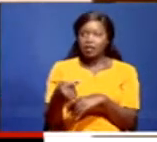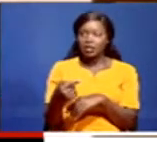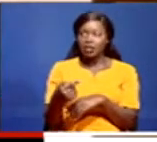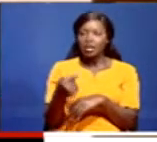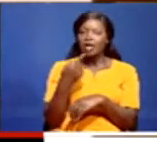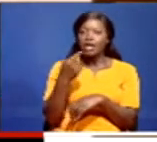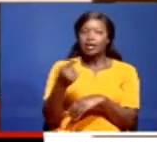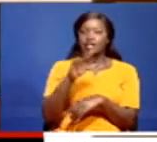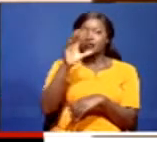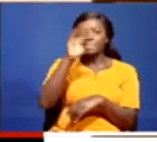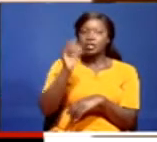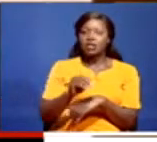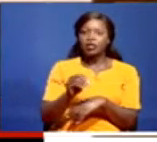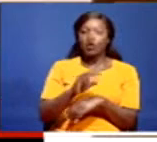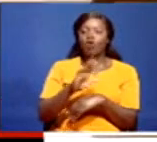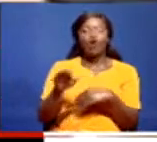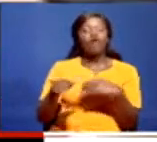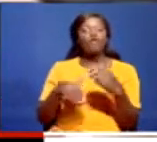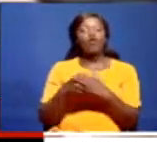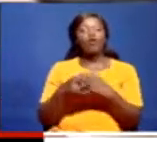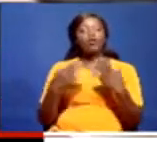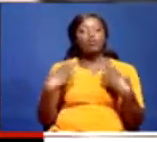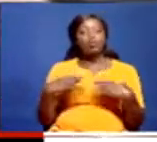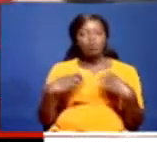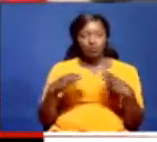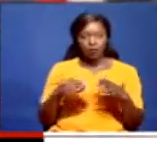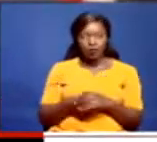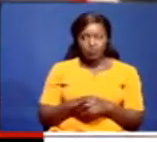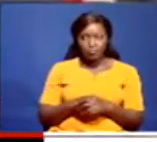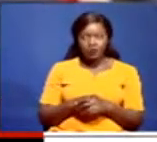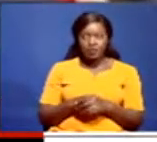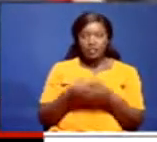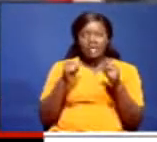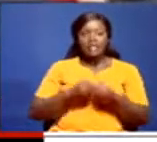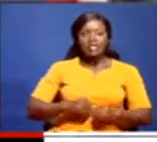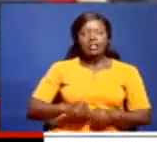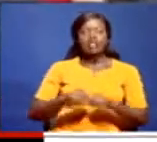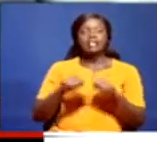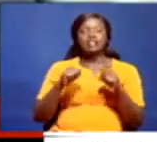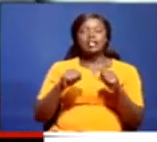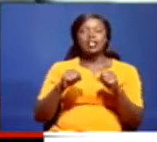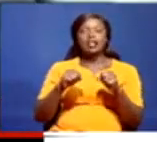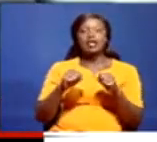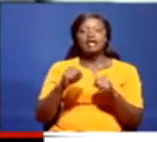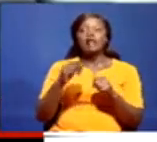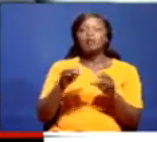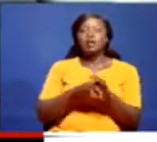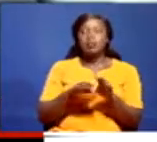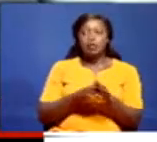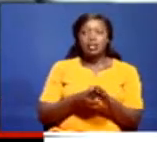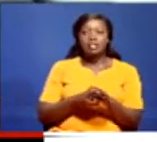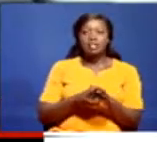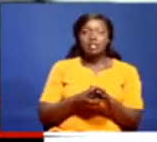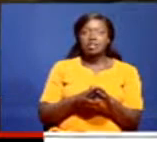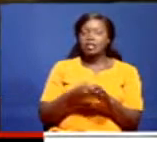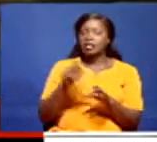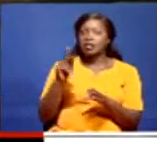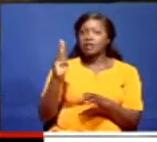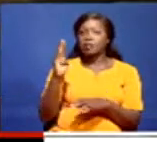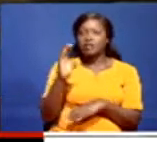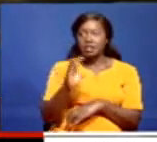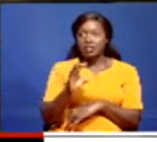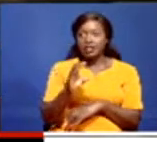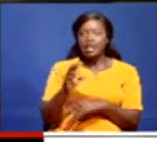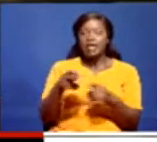100% of our population. Mwenyekiti wa bodi ya wakurugenzi ya KBC, mhandisi Benjamin Mainge,